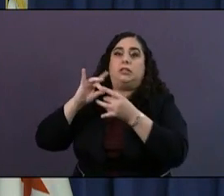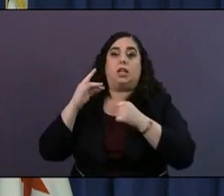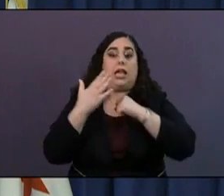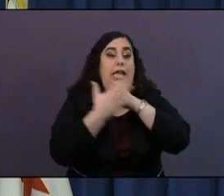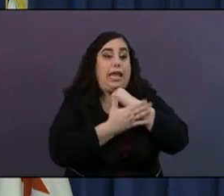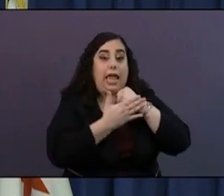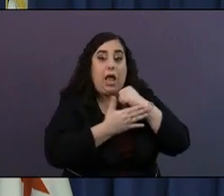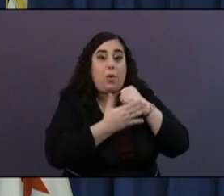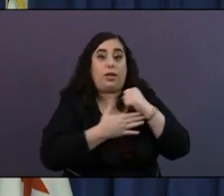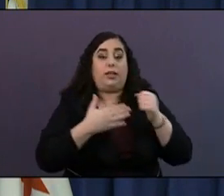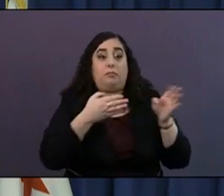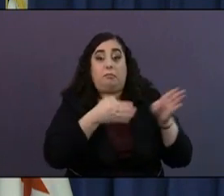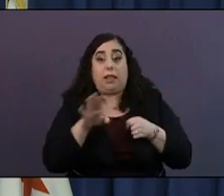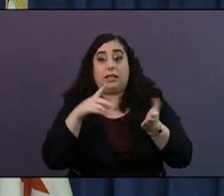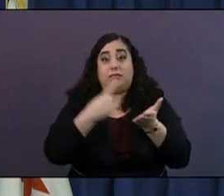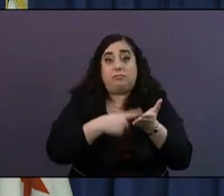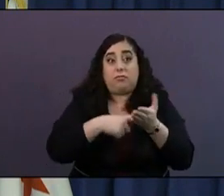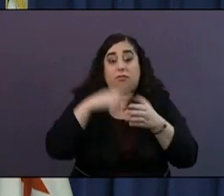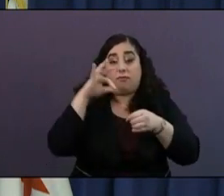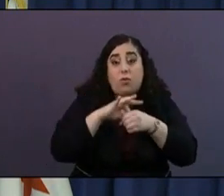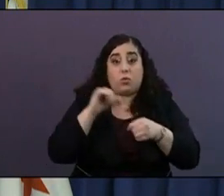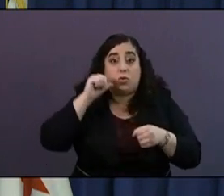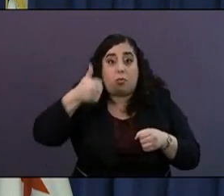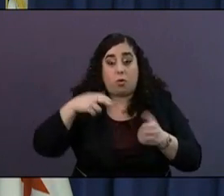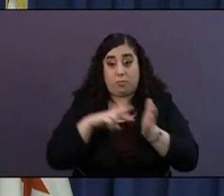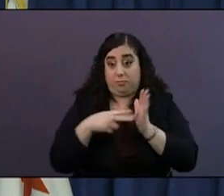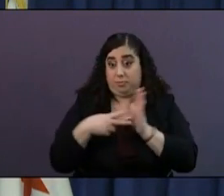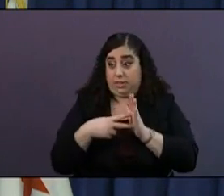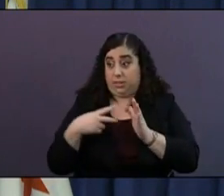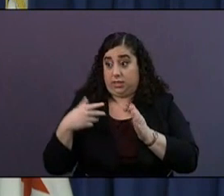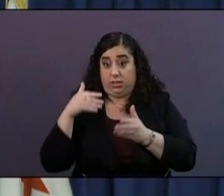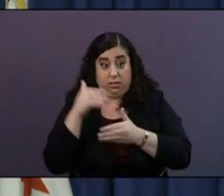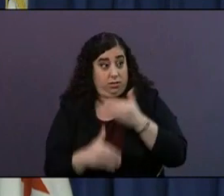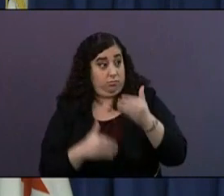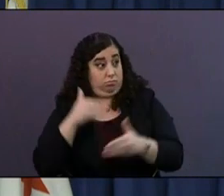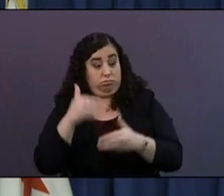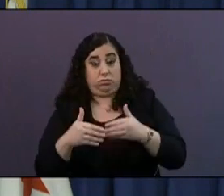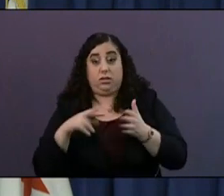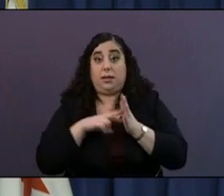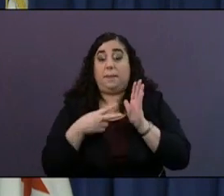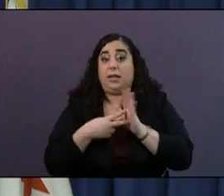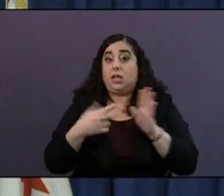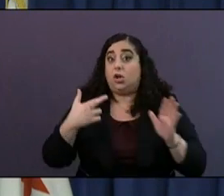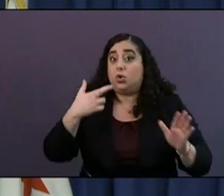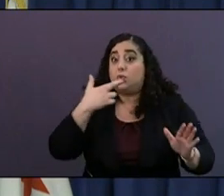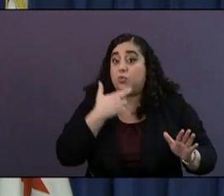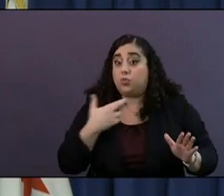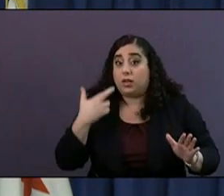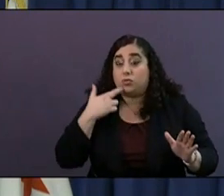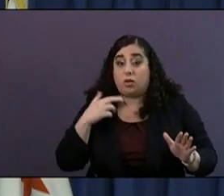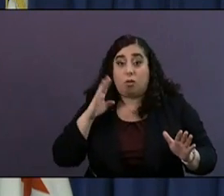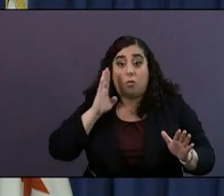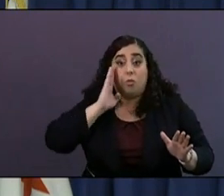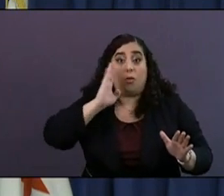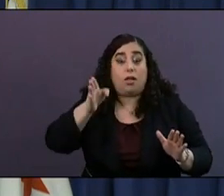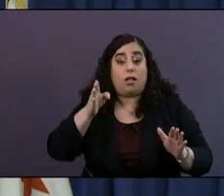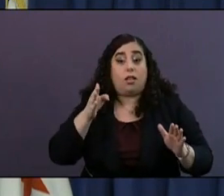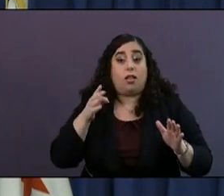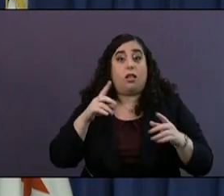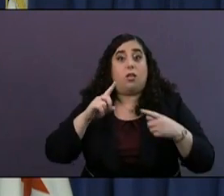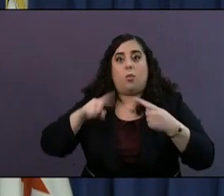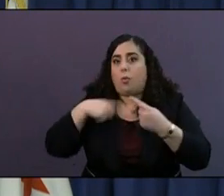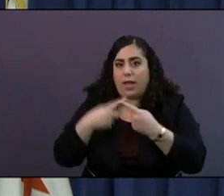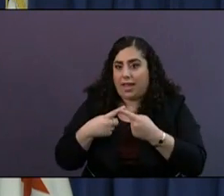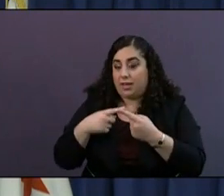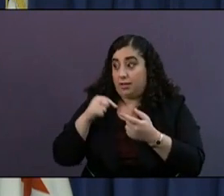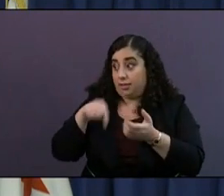tomorrow. So are you looking at, number one, restaurants reopening as quickly as within the next few days